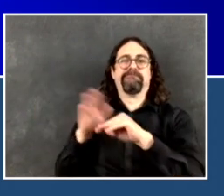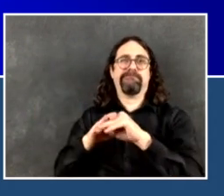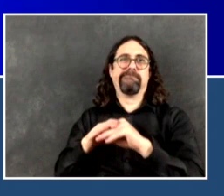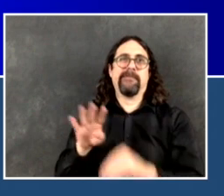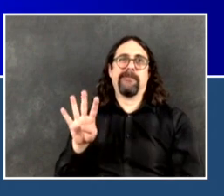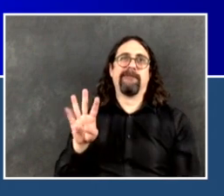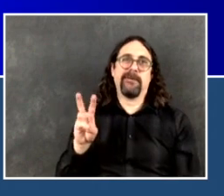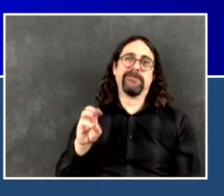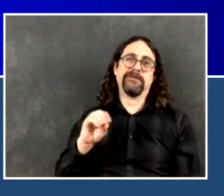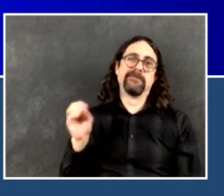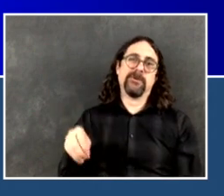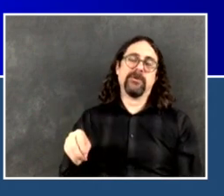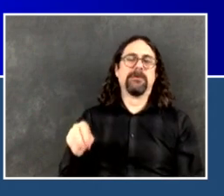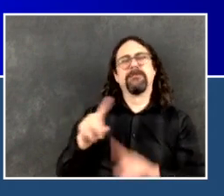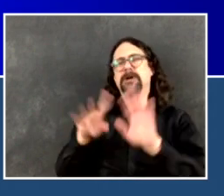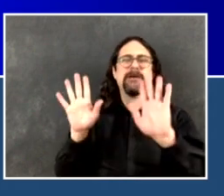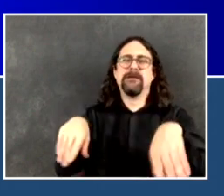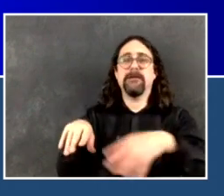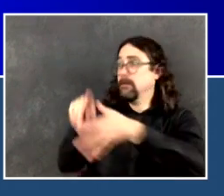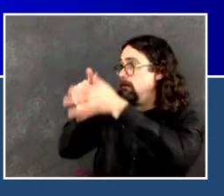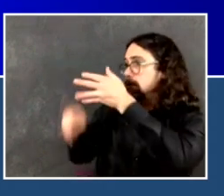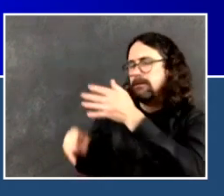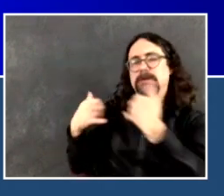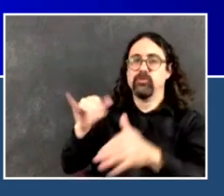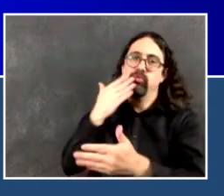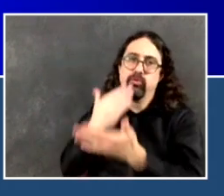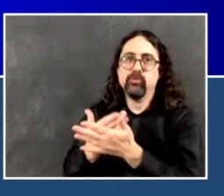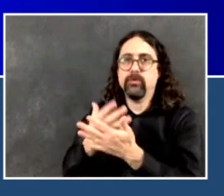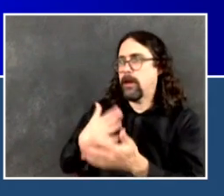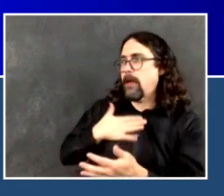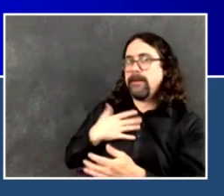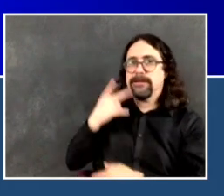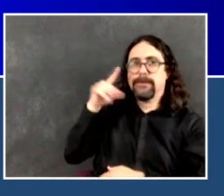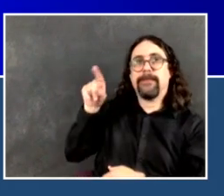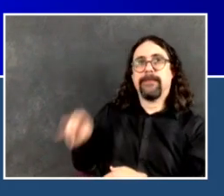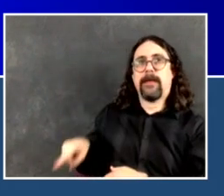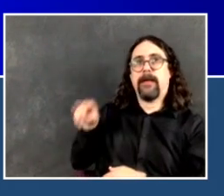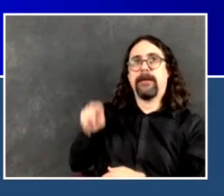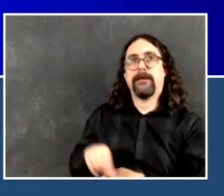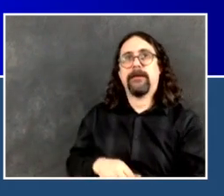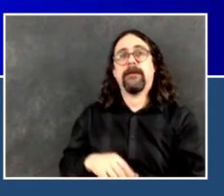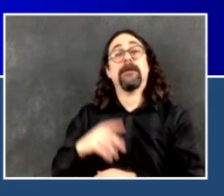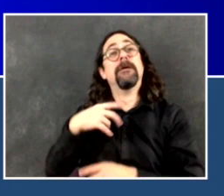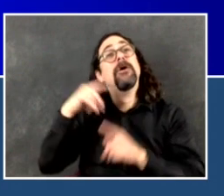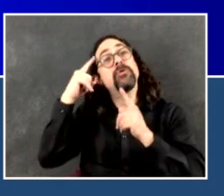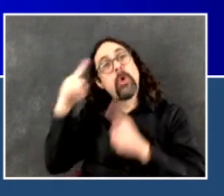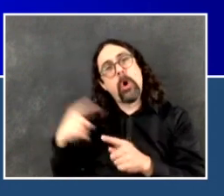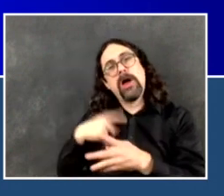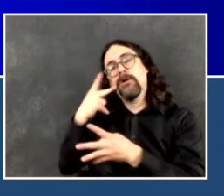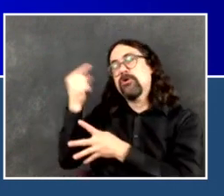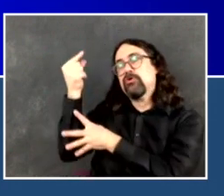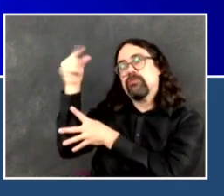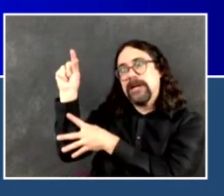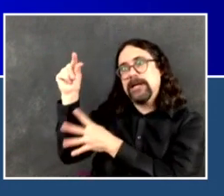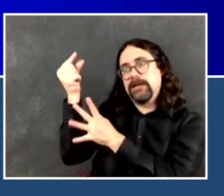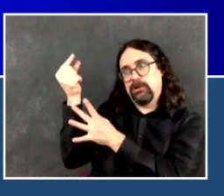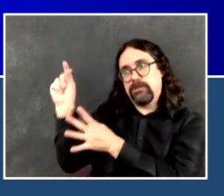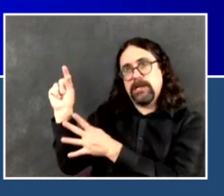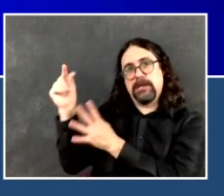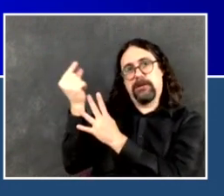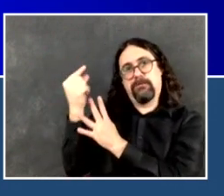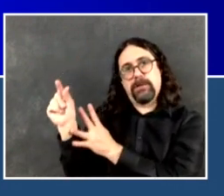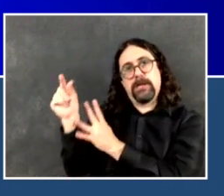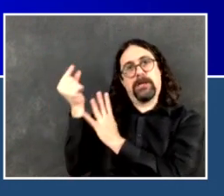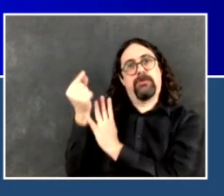good signs, but I want to see all of these go down consistently for 10 to 14 days. That's what will signal those